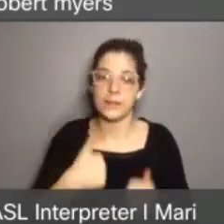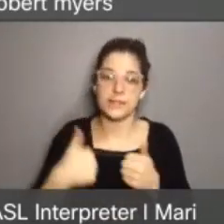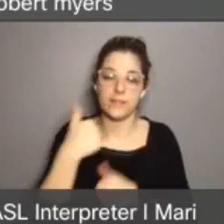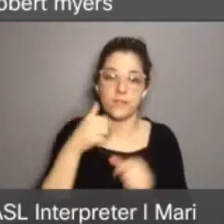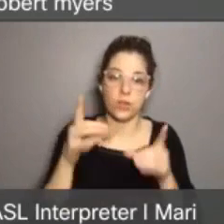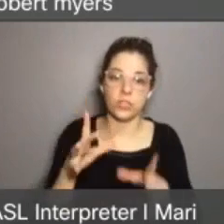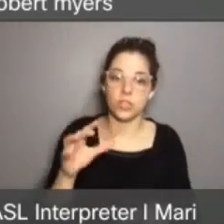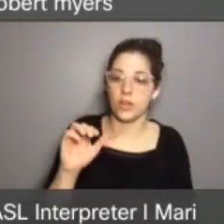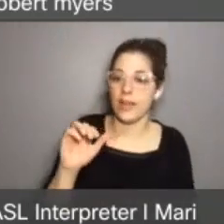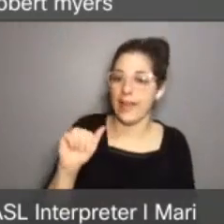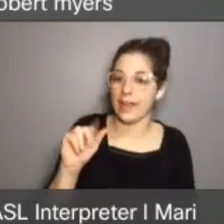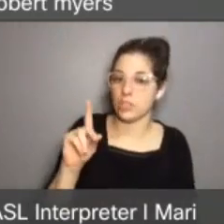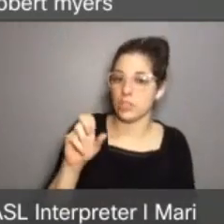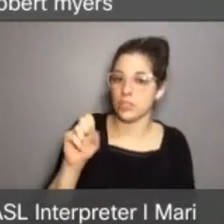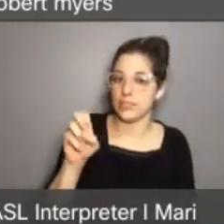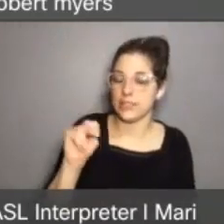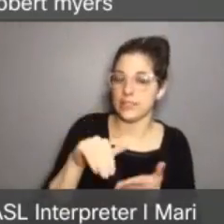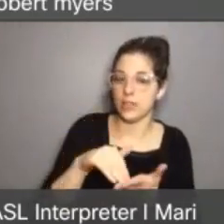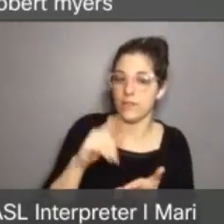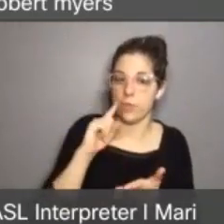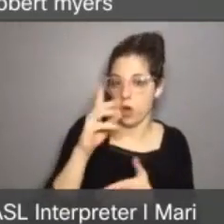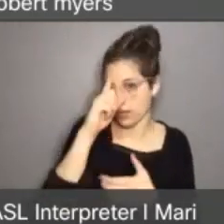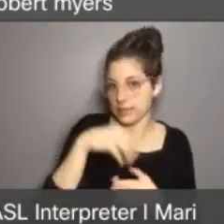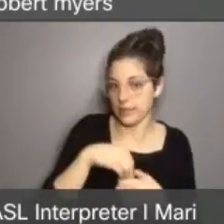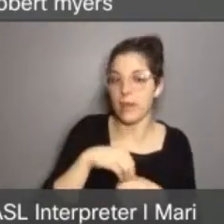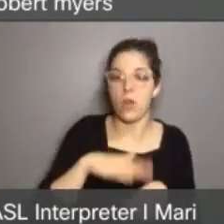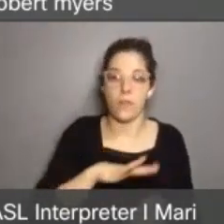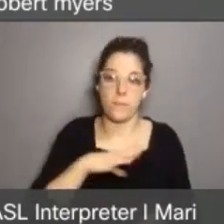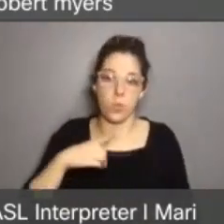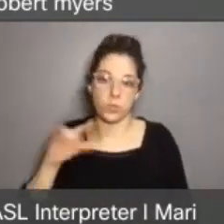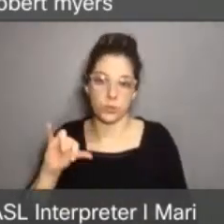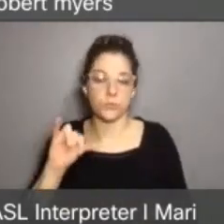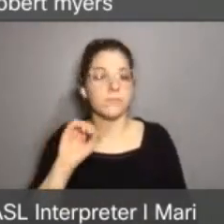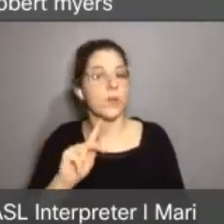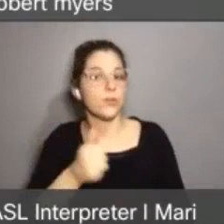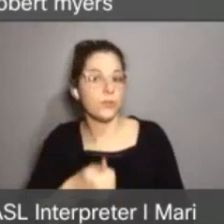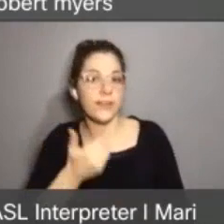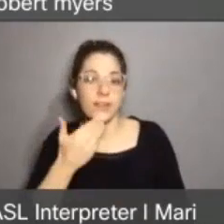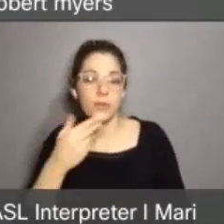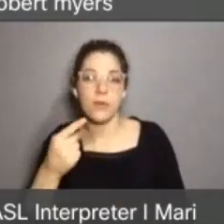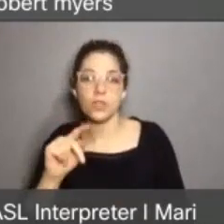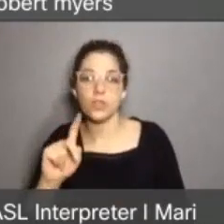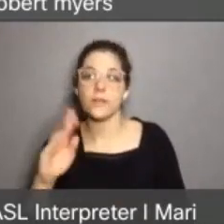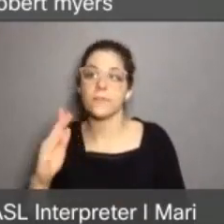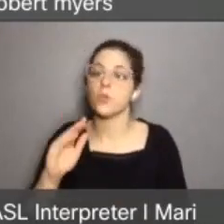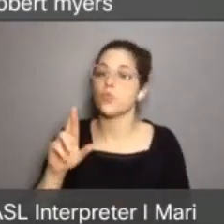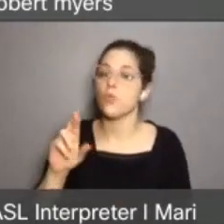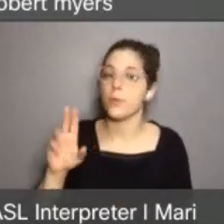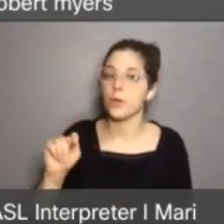Anderson Center for Autism and on the board. Excellent. All right, thanks, Patrick. And Robert Myers.